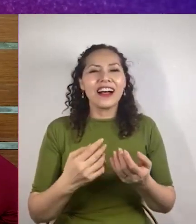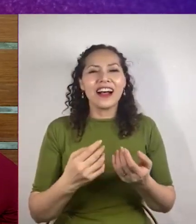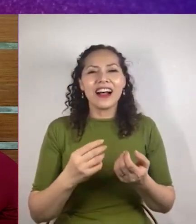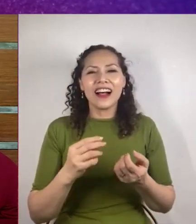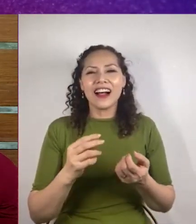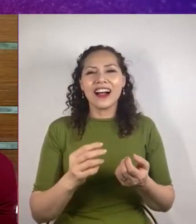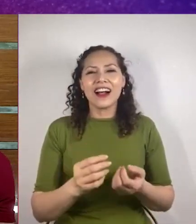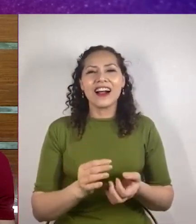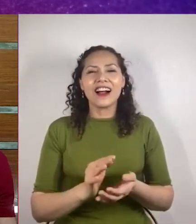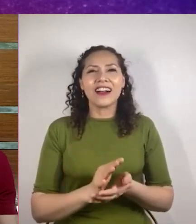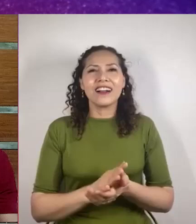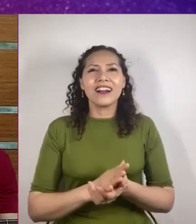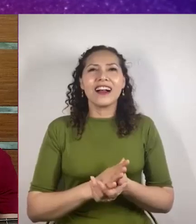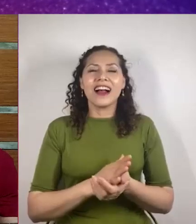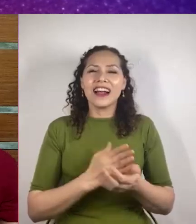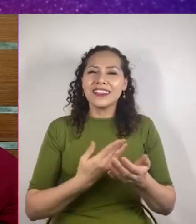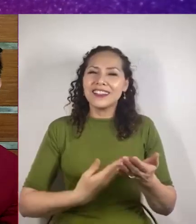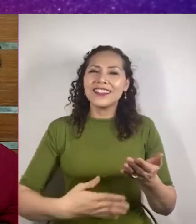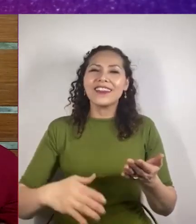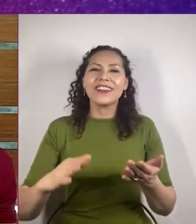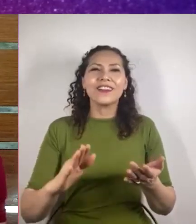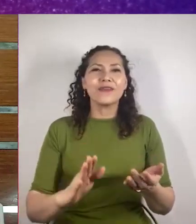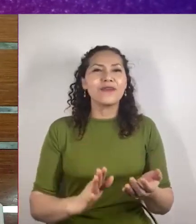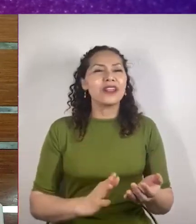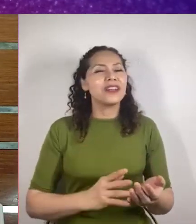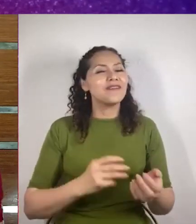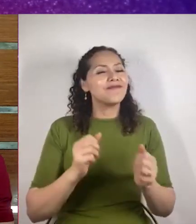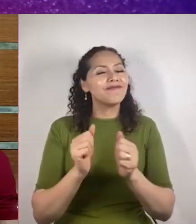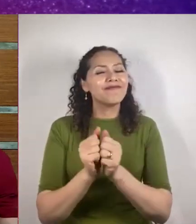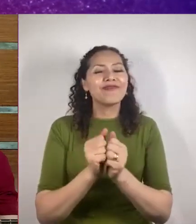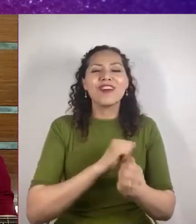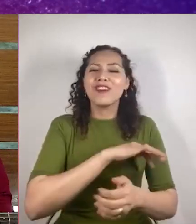sing with all I am.